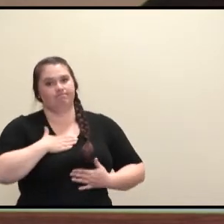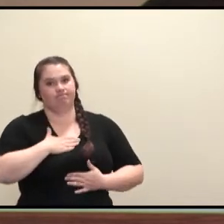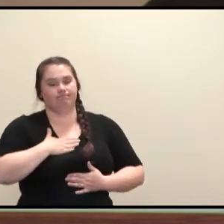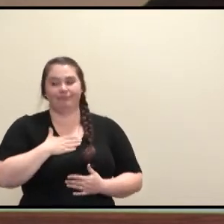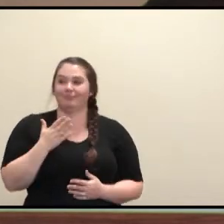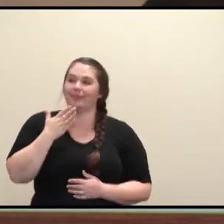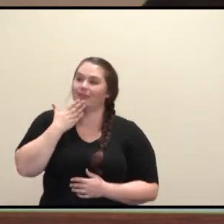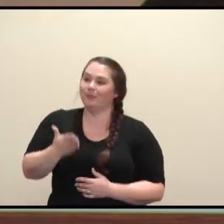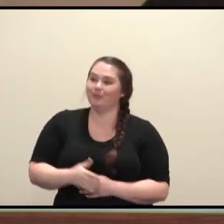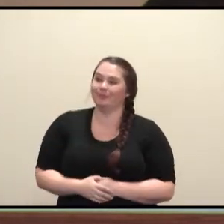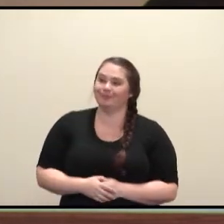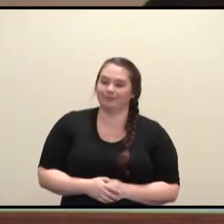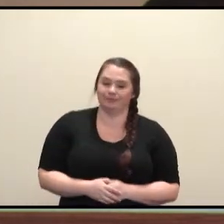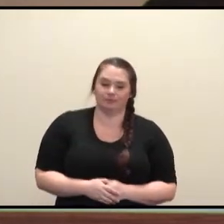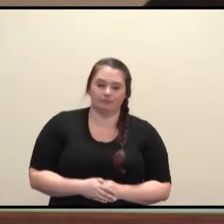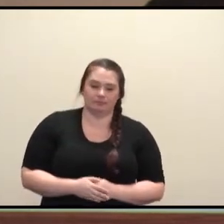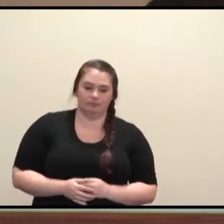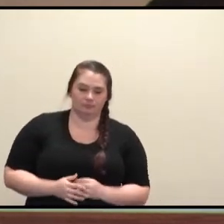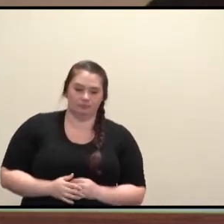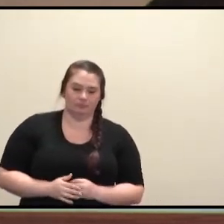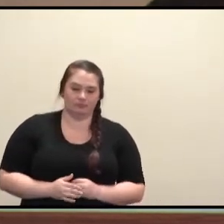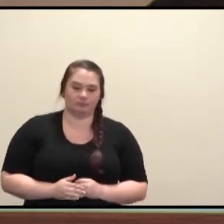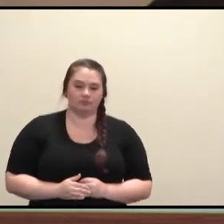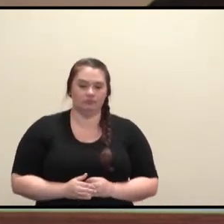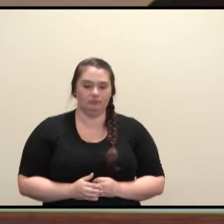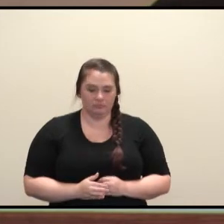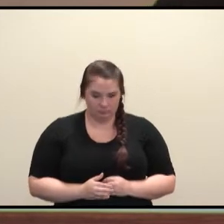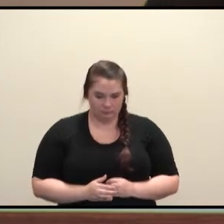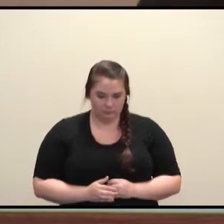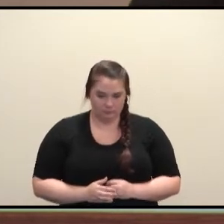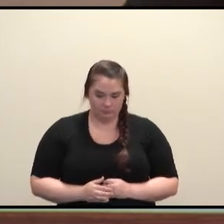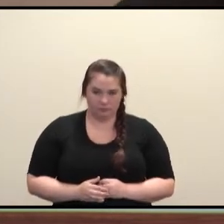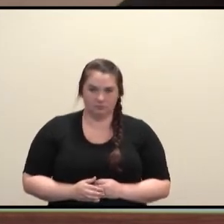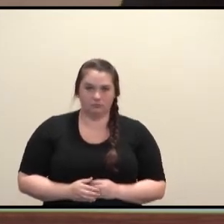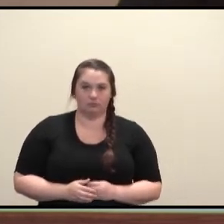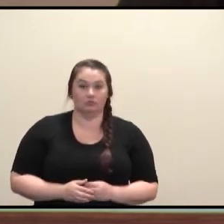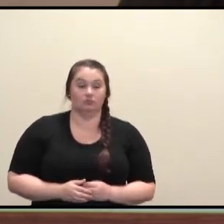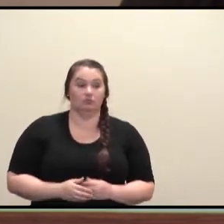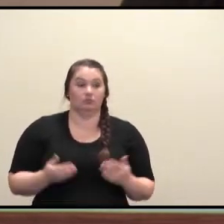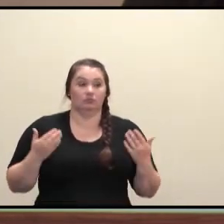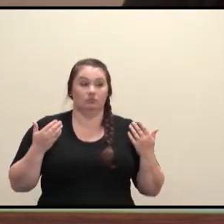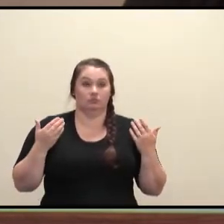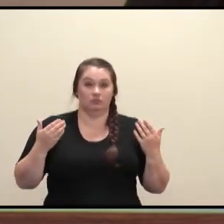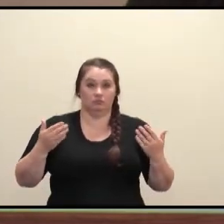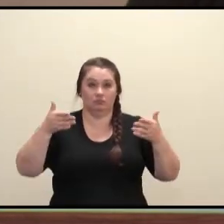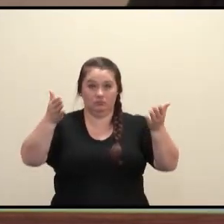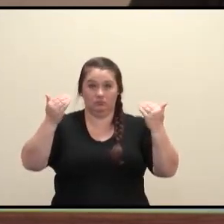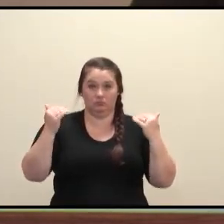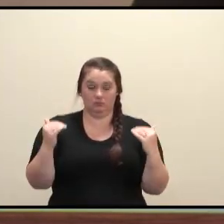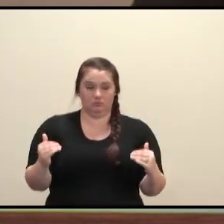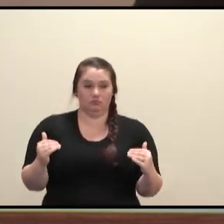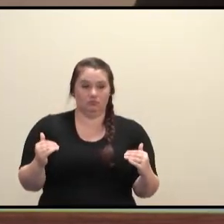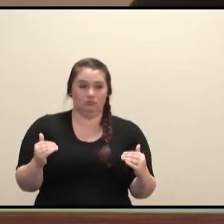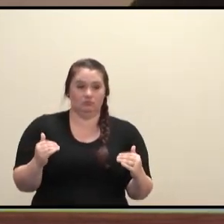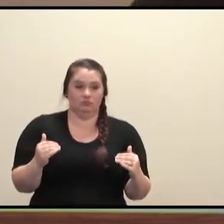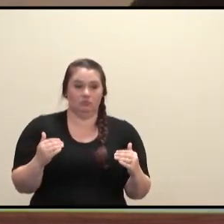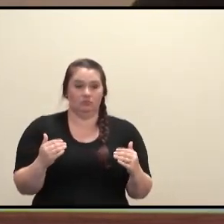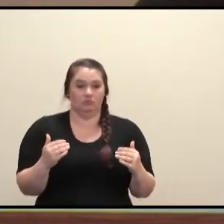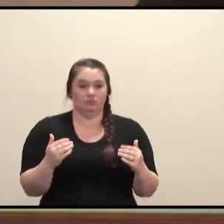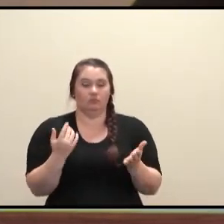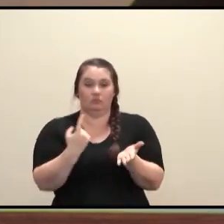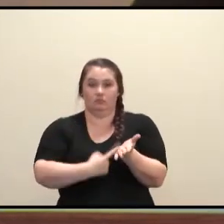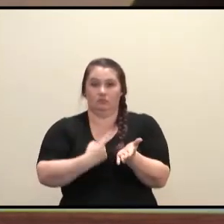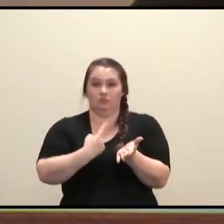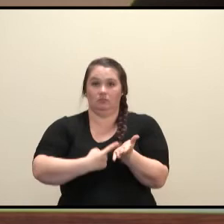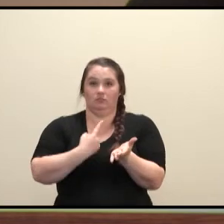you. All right. Okay. And moving on to the next, if there's no further discussion, moving on